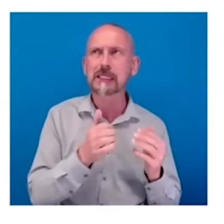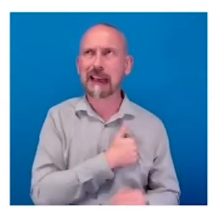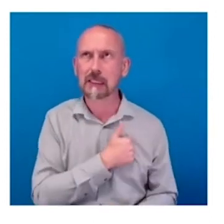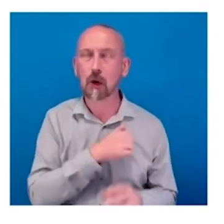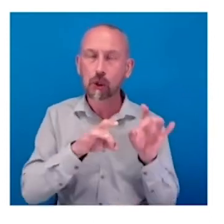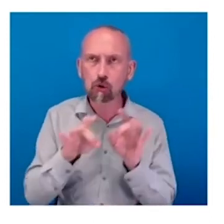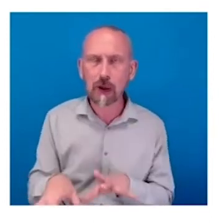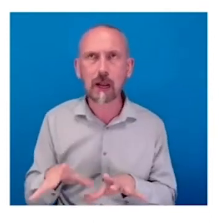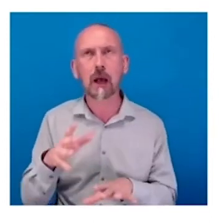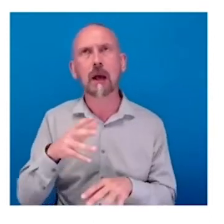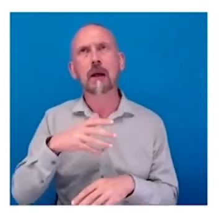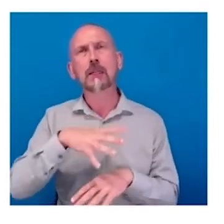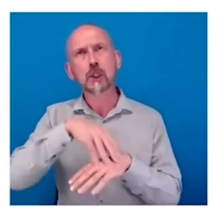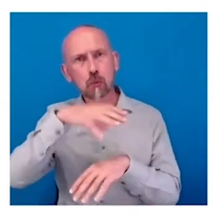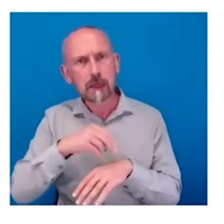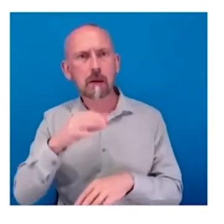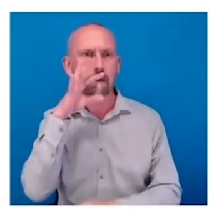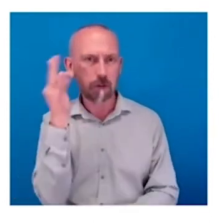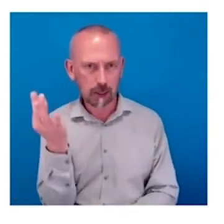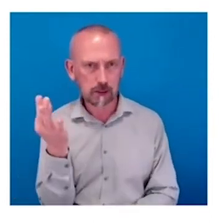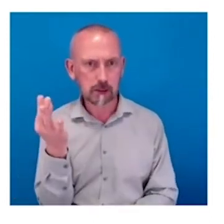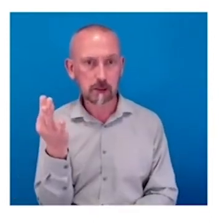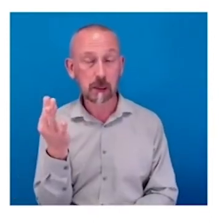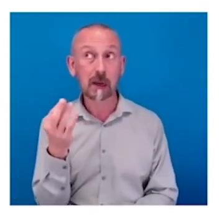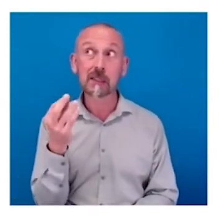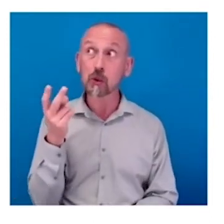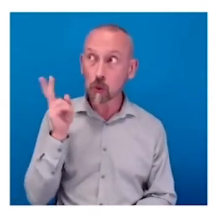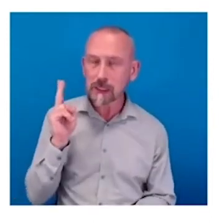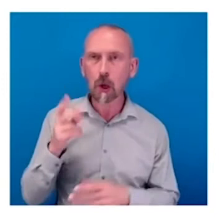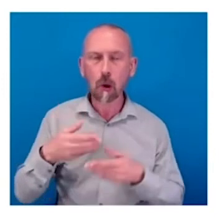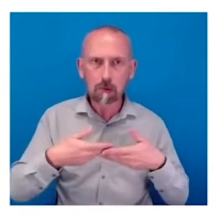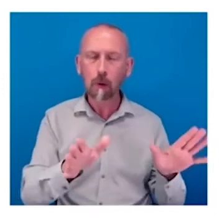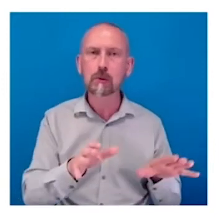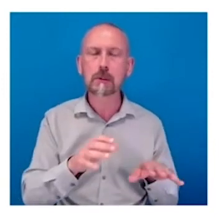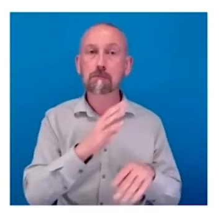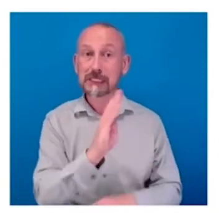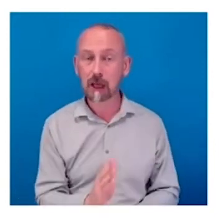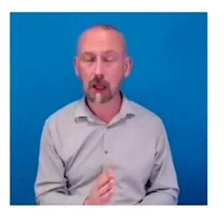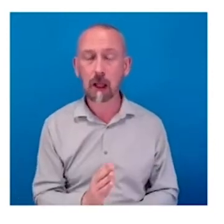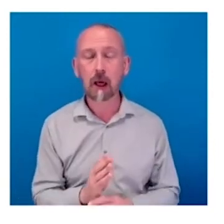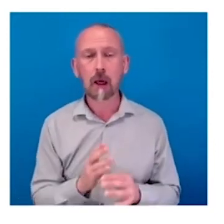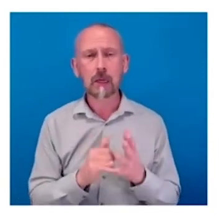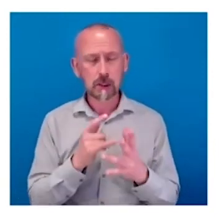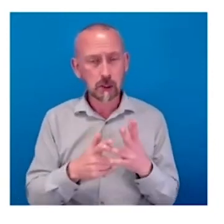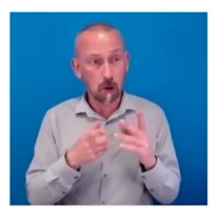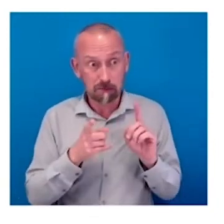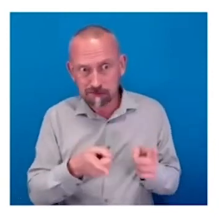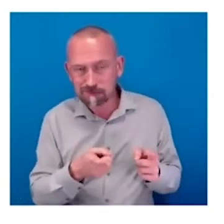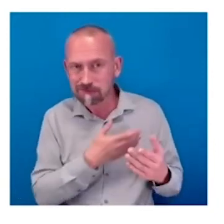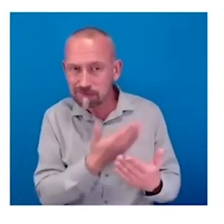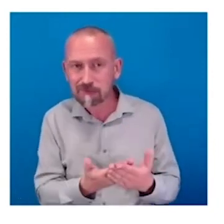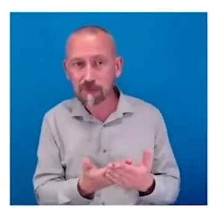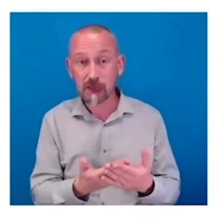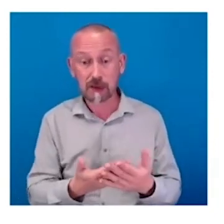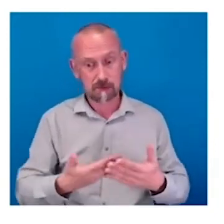Sweden, France, and as of a couple of weeks ago, in Brazil. But our intention is to make this more broadly available in the